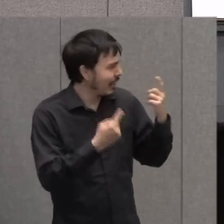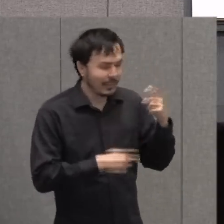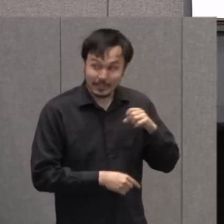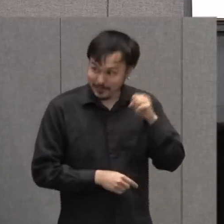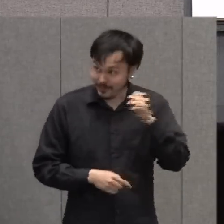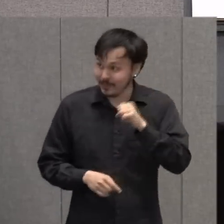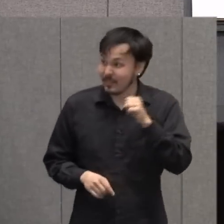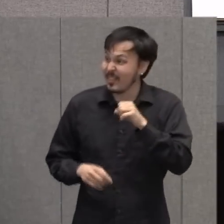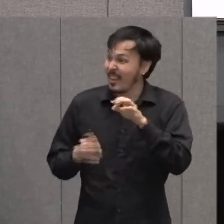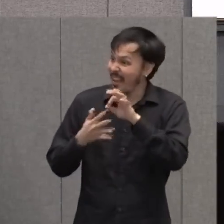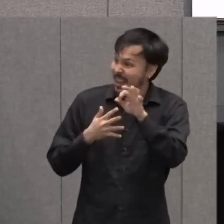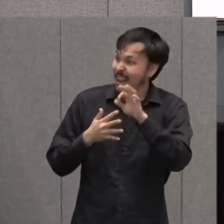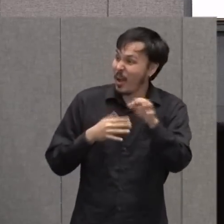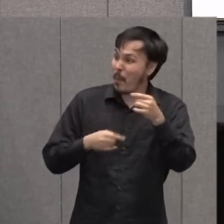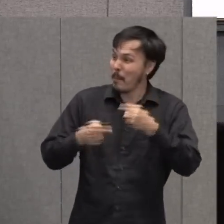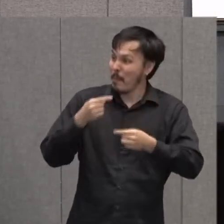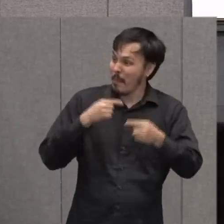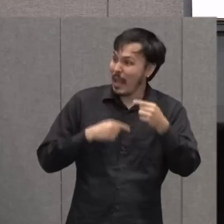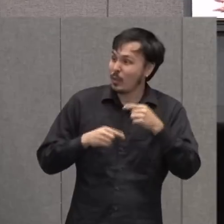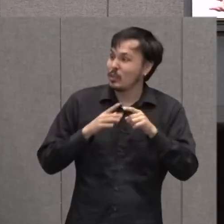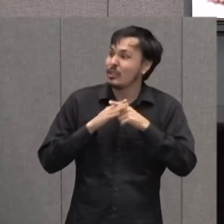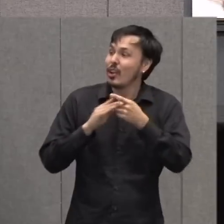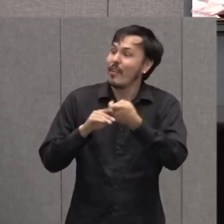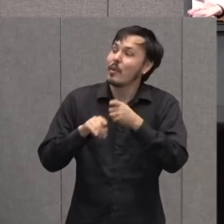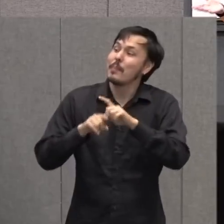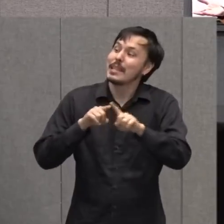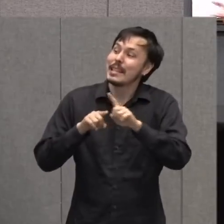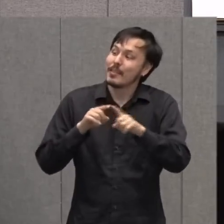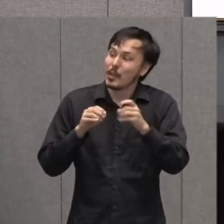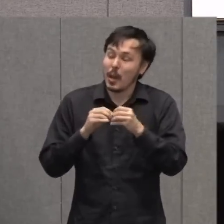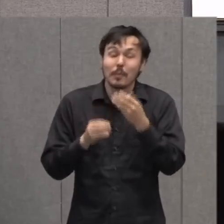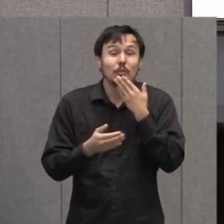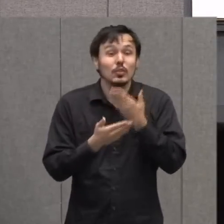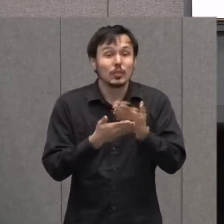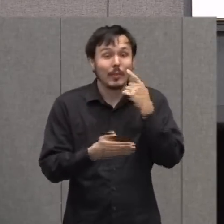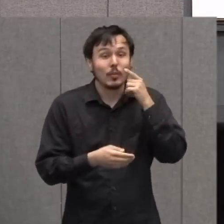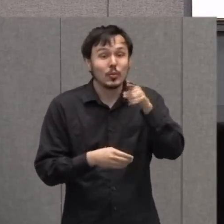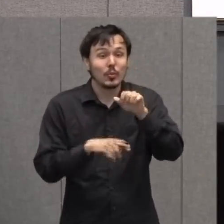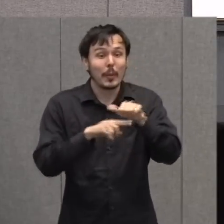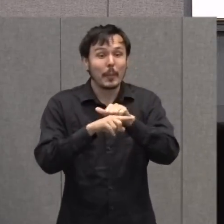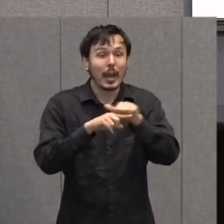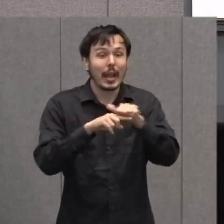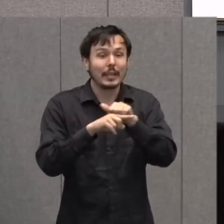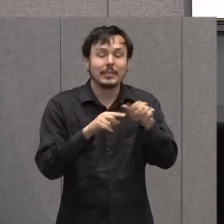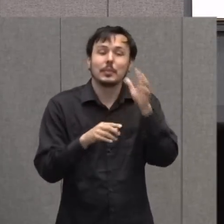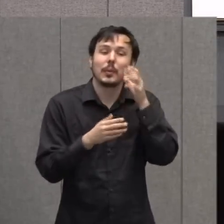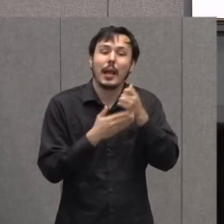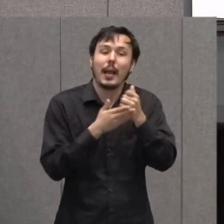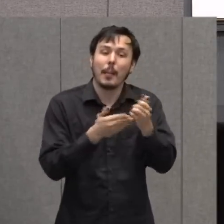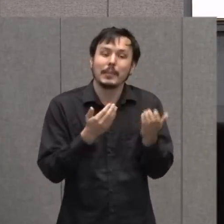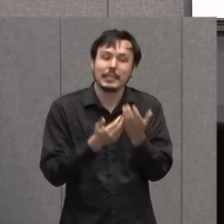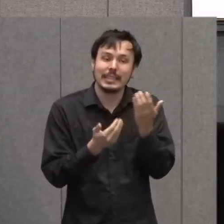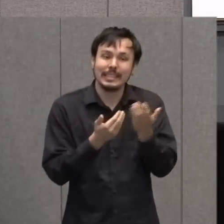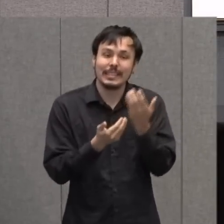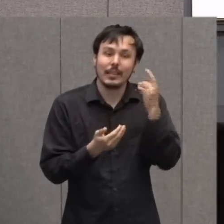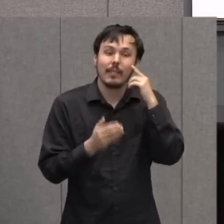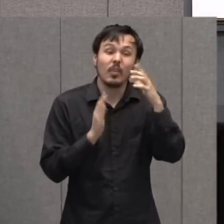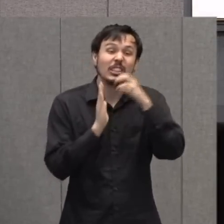backwards by starting at different numbers. So be sure to practice that at home because it does make it easier to